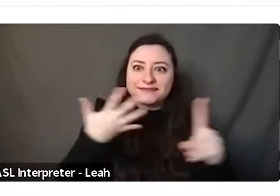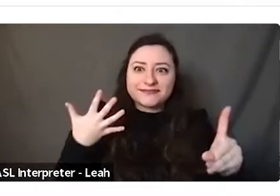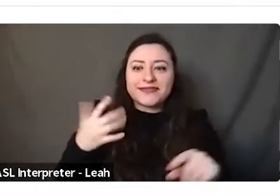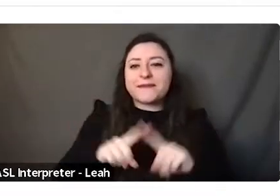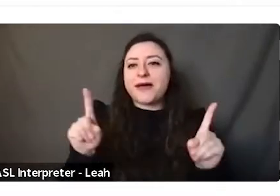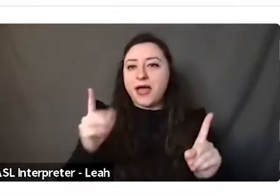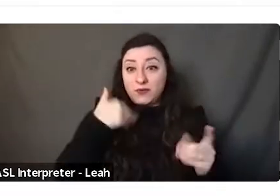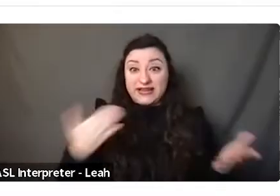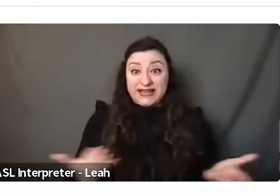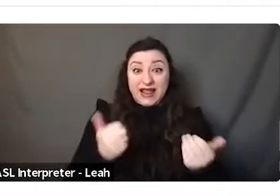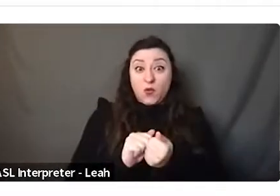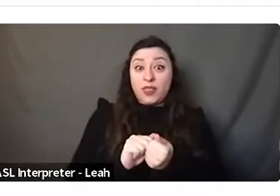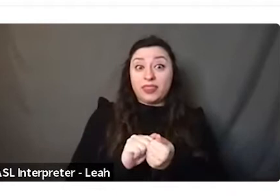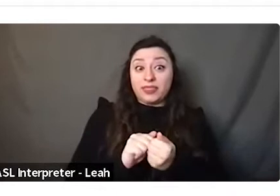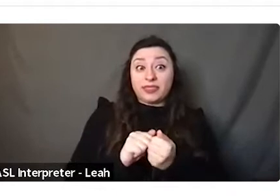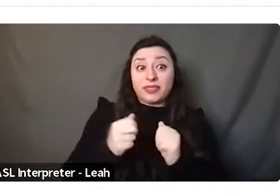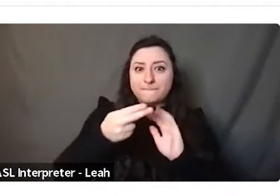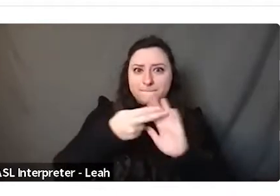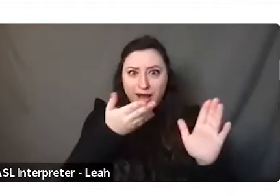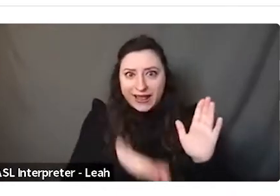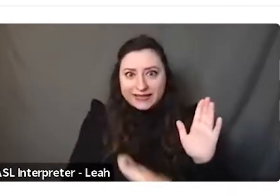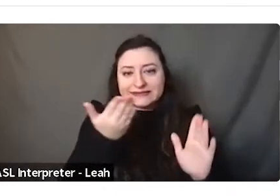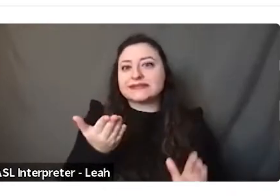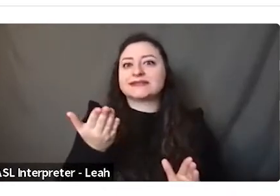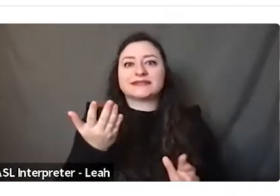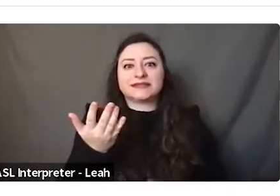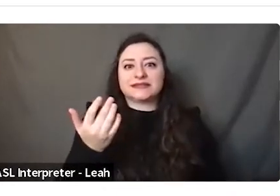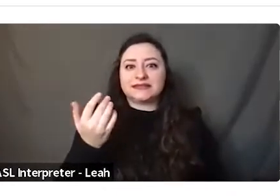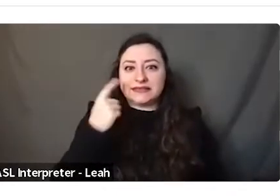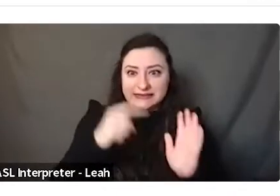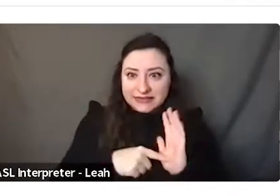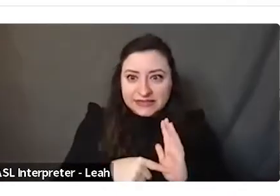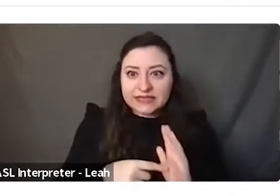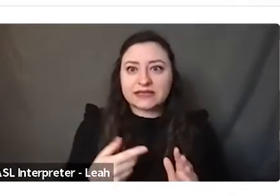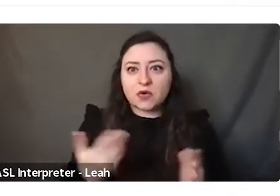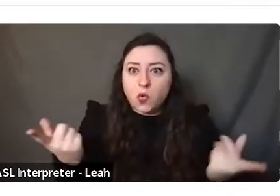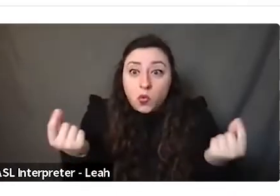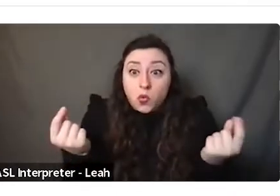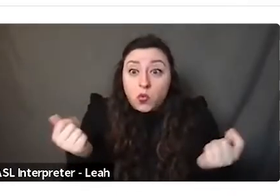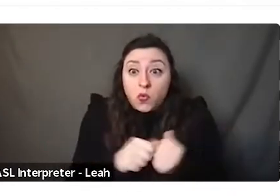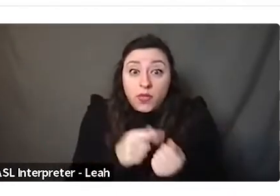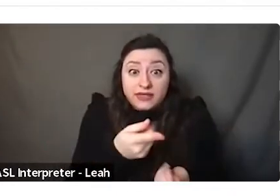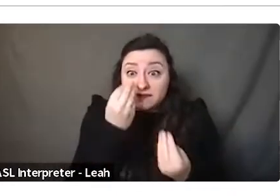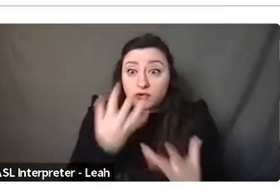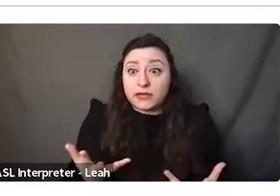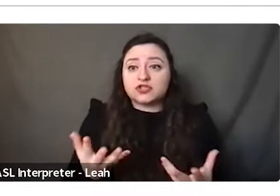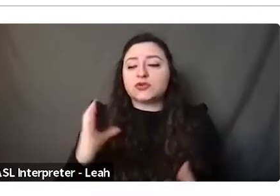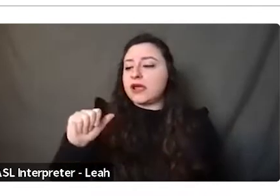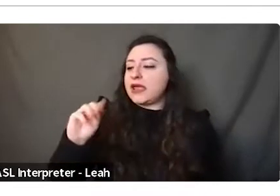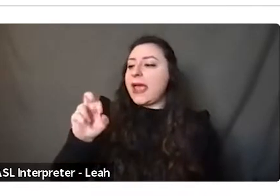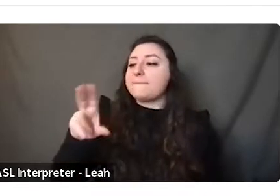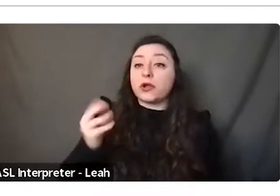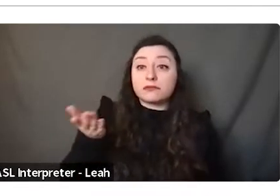since we're here with the brands, I know there's a lot. Okay, now that we see this, what do we do with all this? And so, Cameron, I would love for